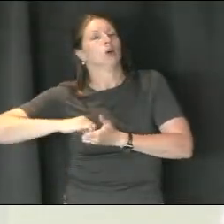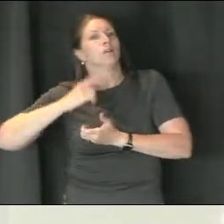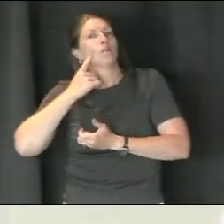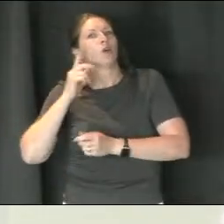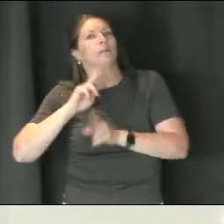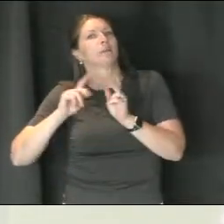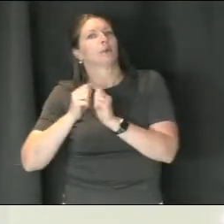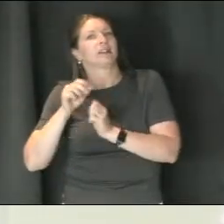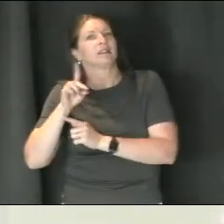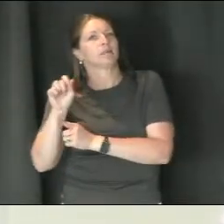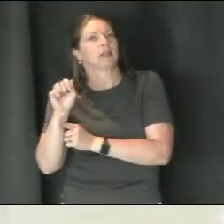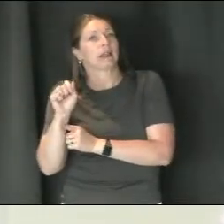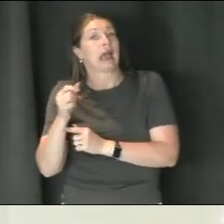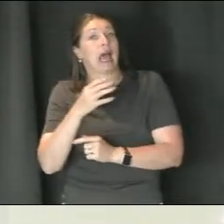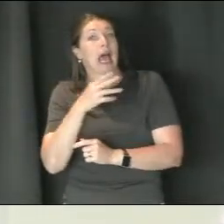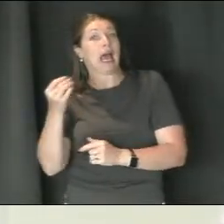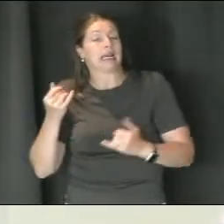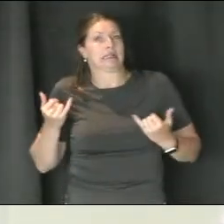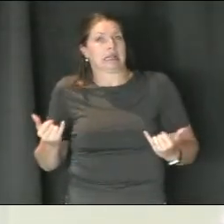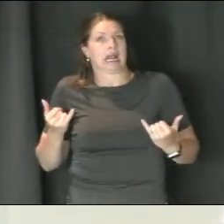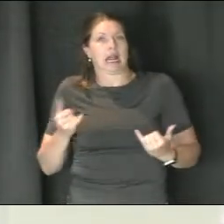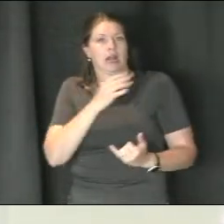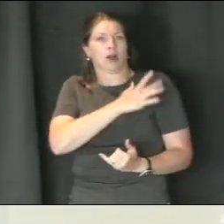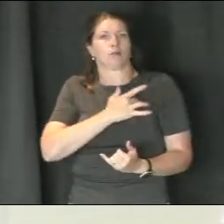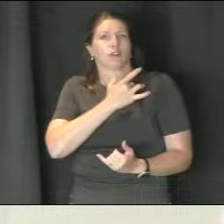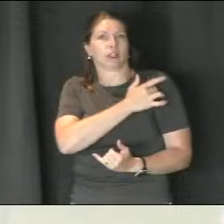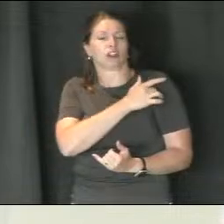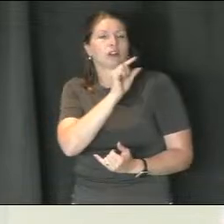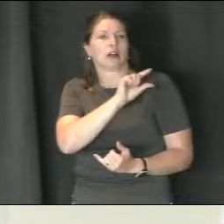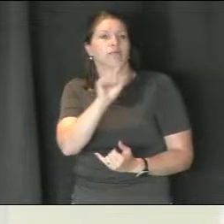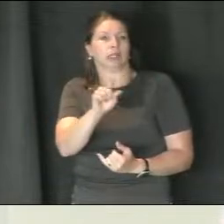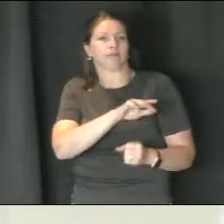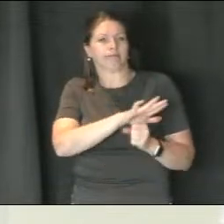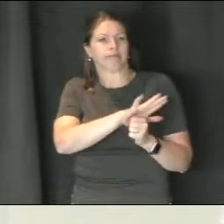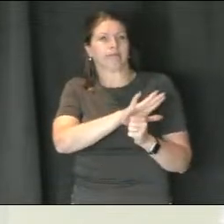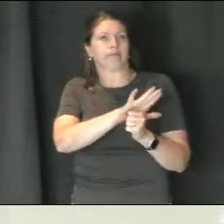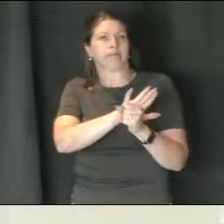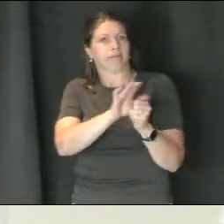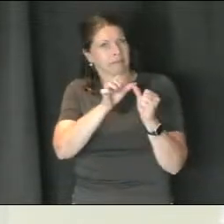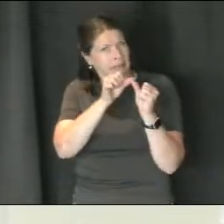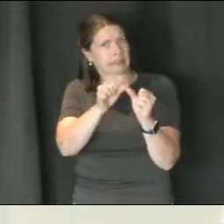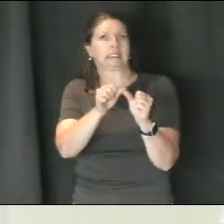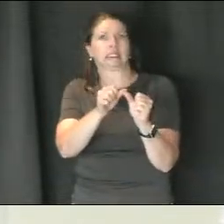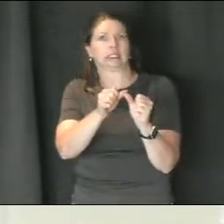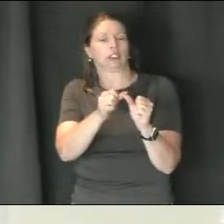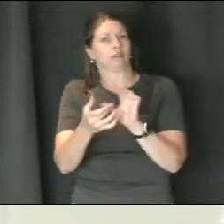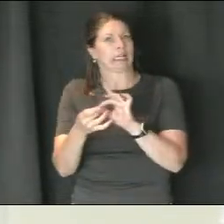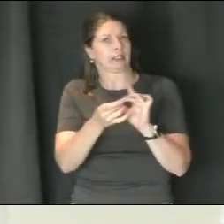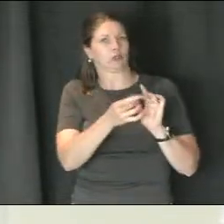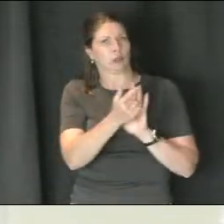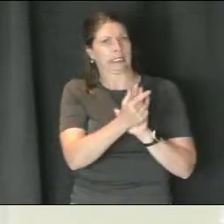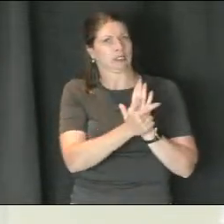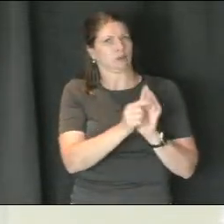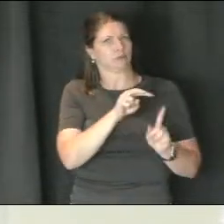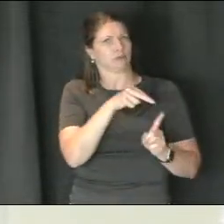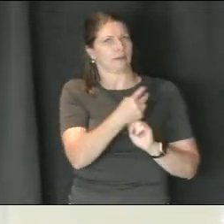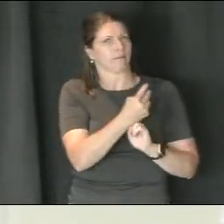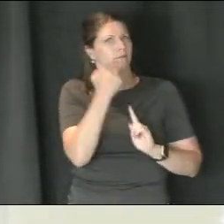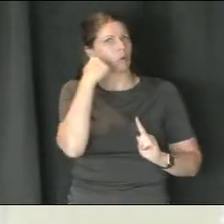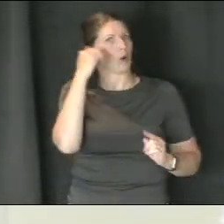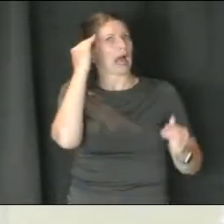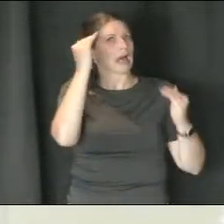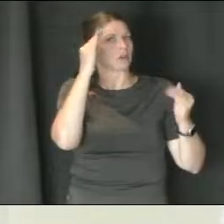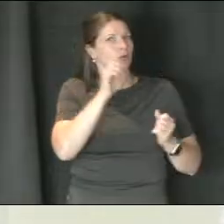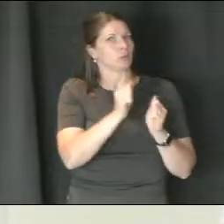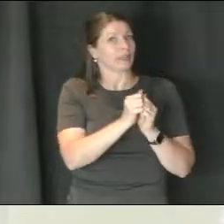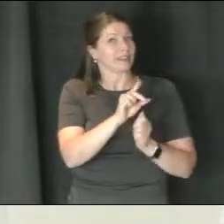provincial government is moving these extremely important matters forward. And we're very pleased with that.